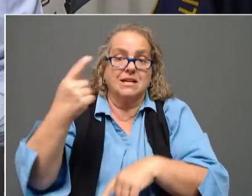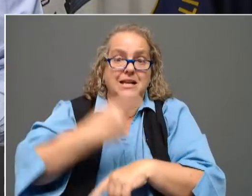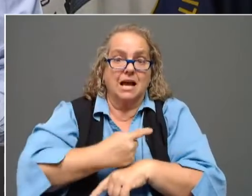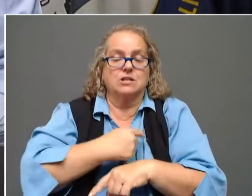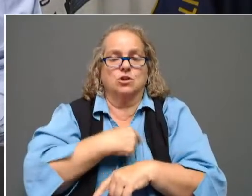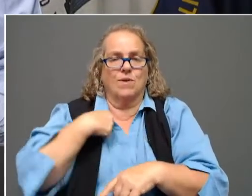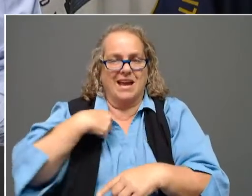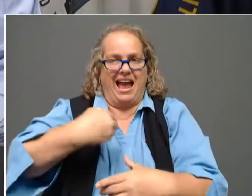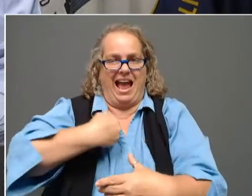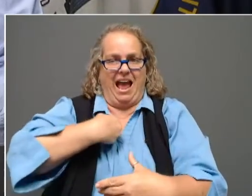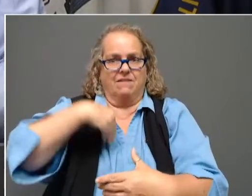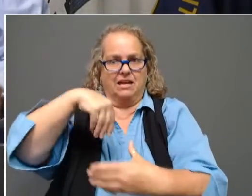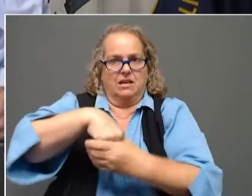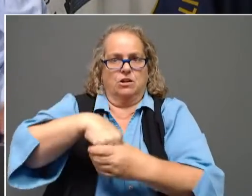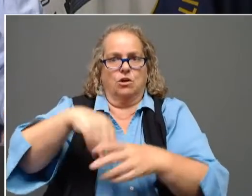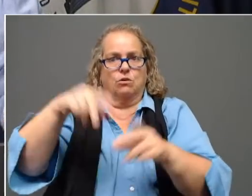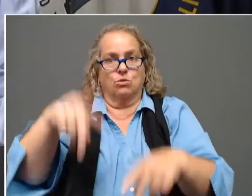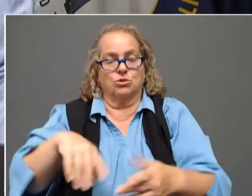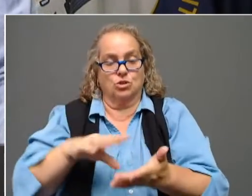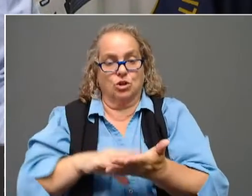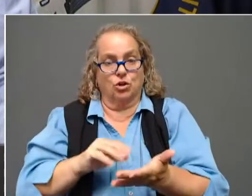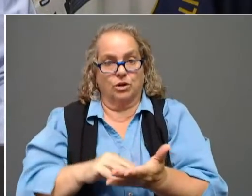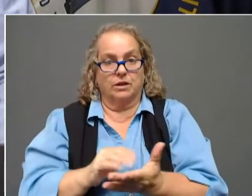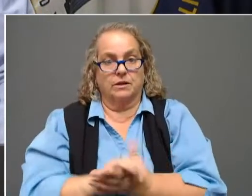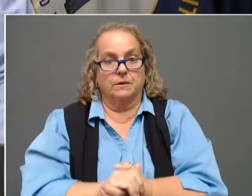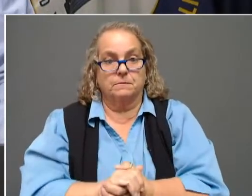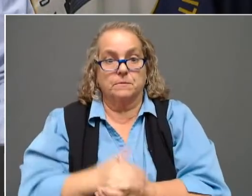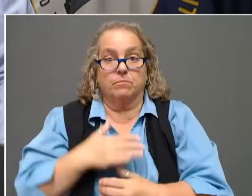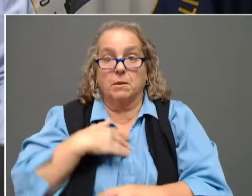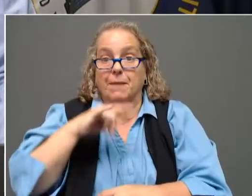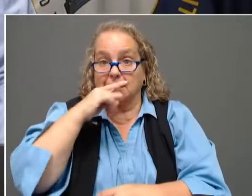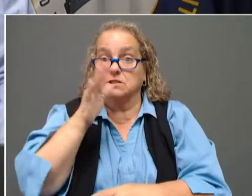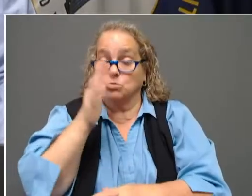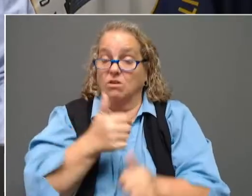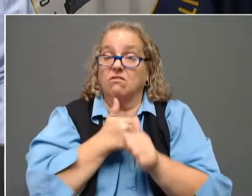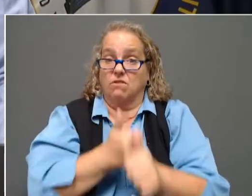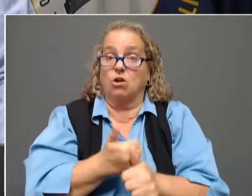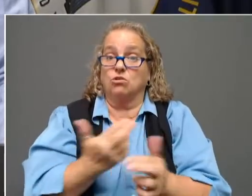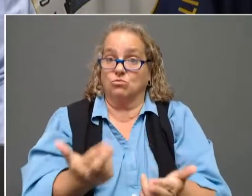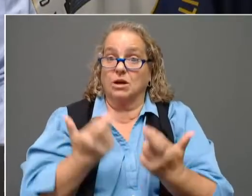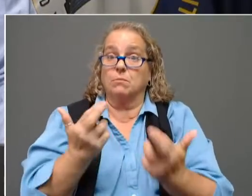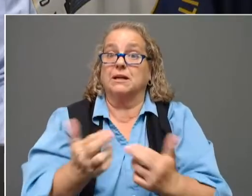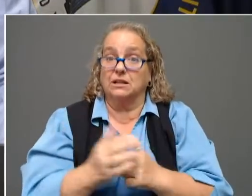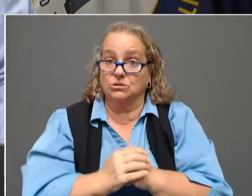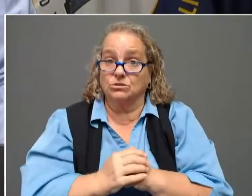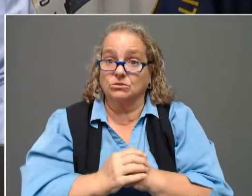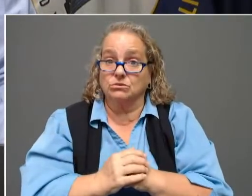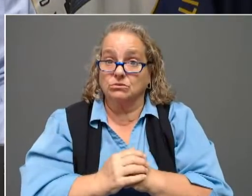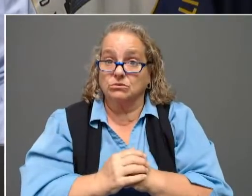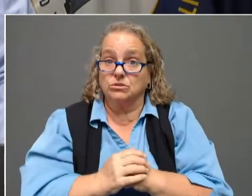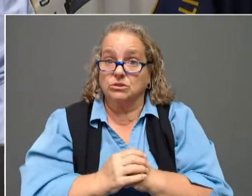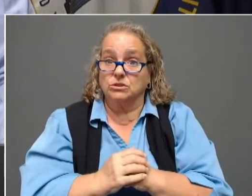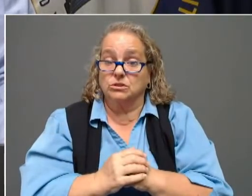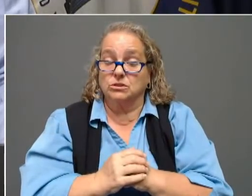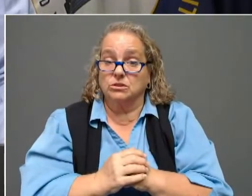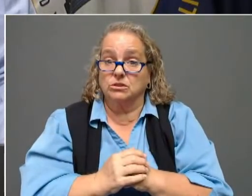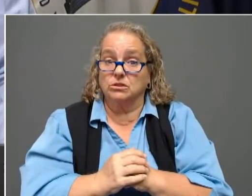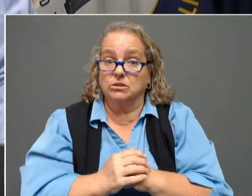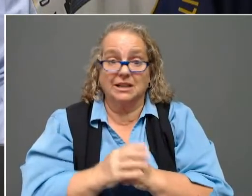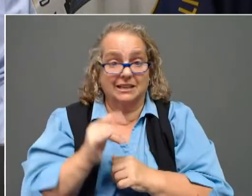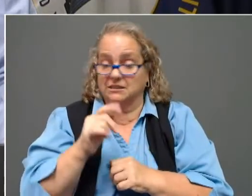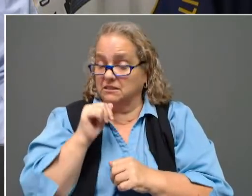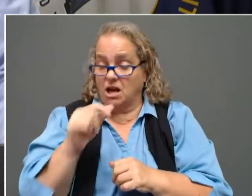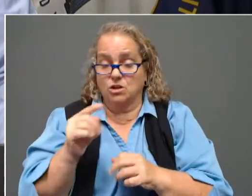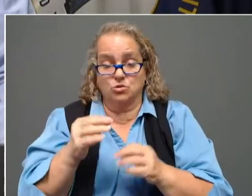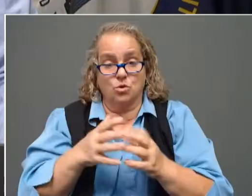in-person learning. My kids are going to follow these, and I think that it's not too much to ask our kids